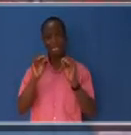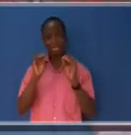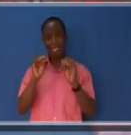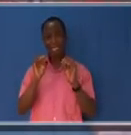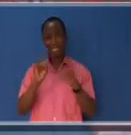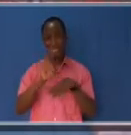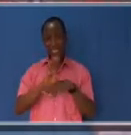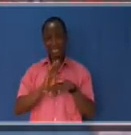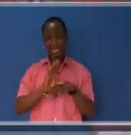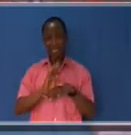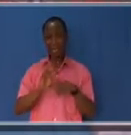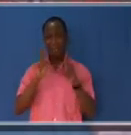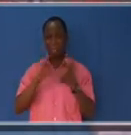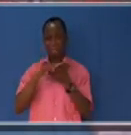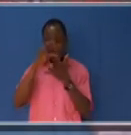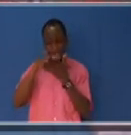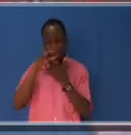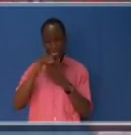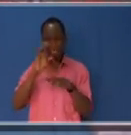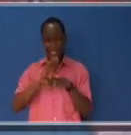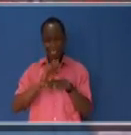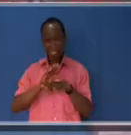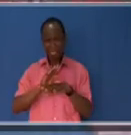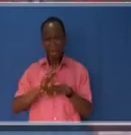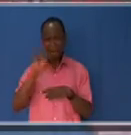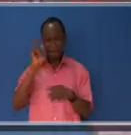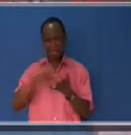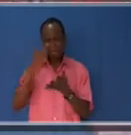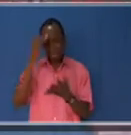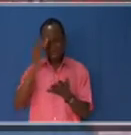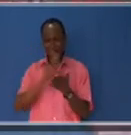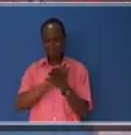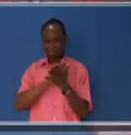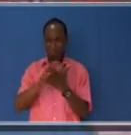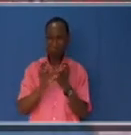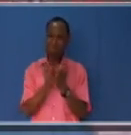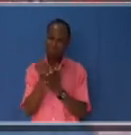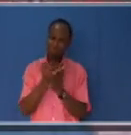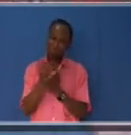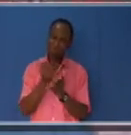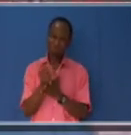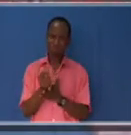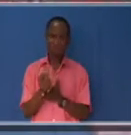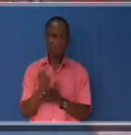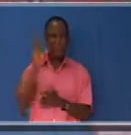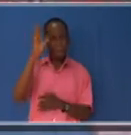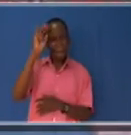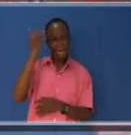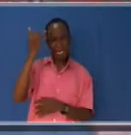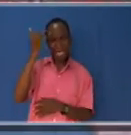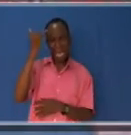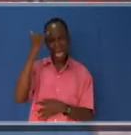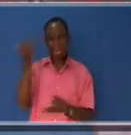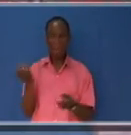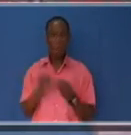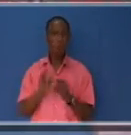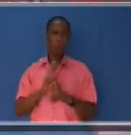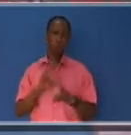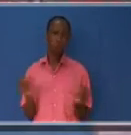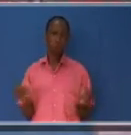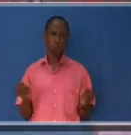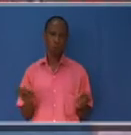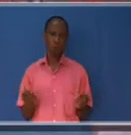the true doctrine. It must not be any doctrine, any man-made injunctions,